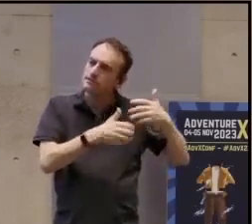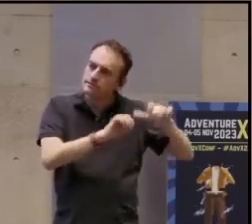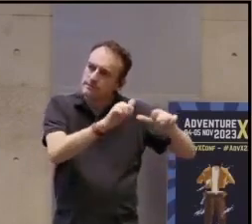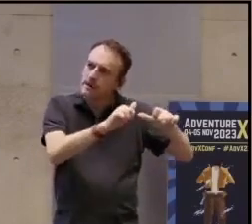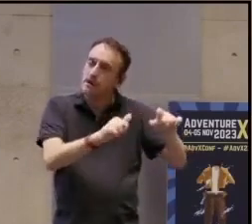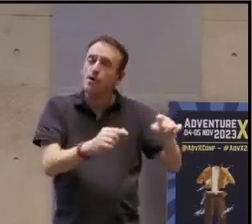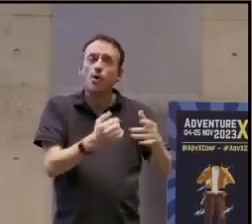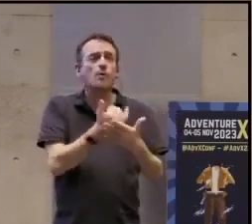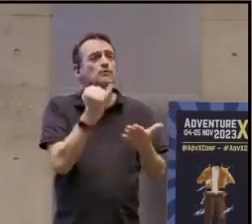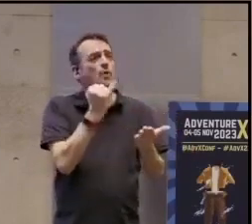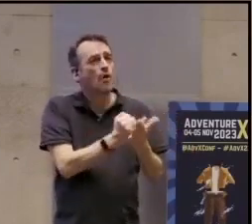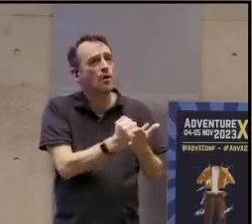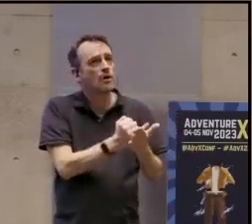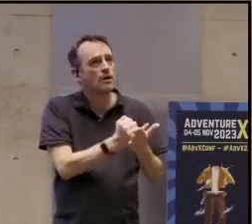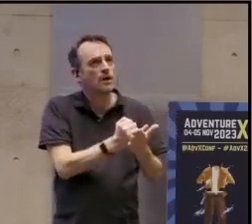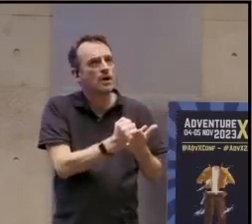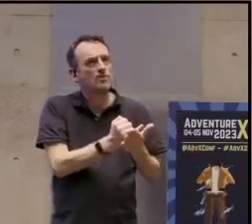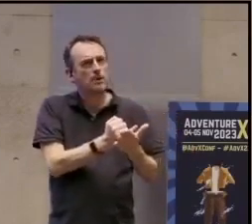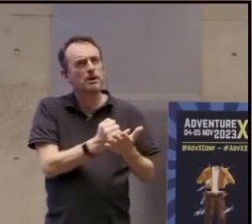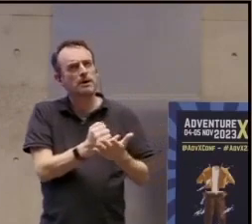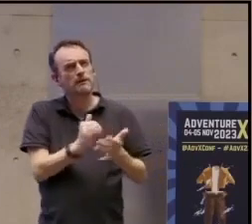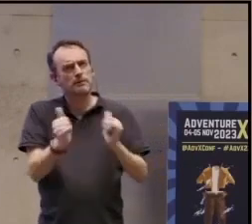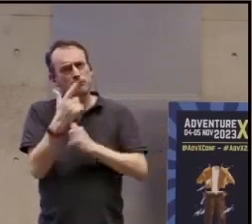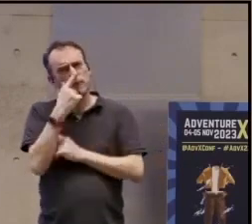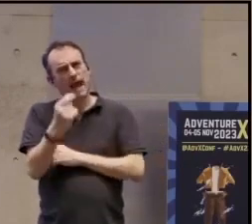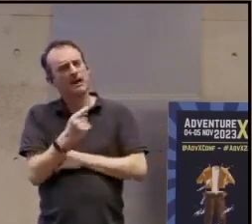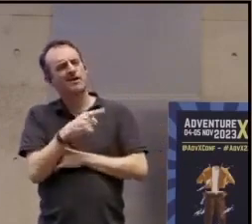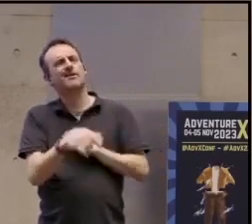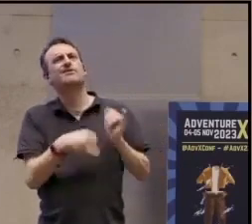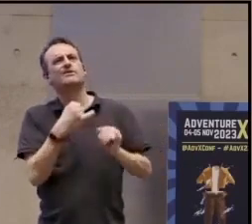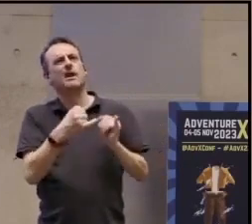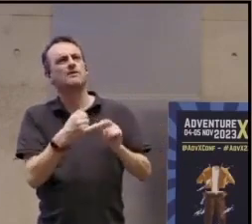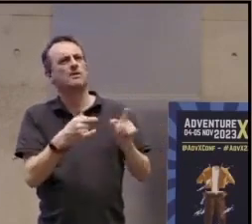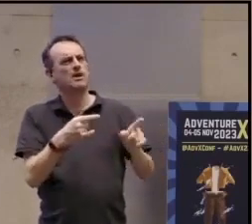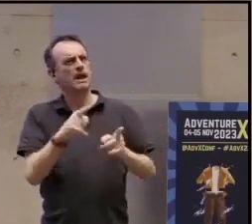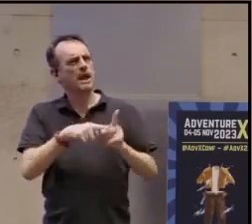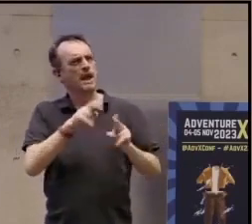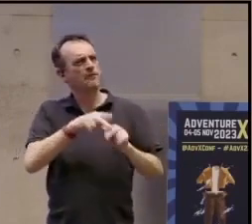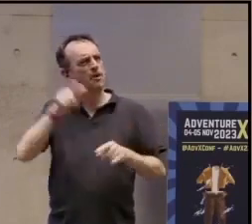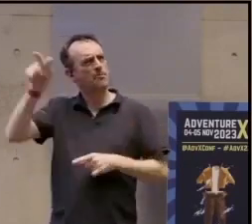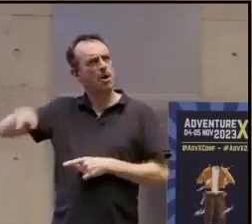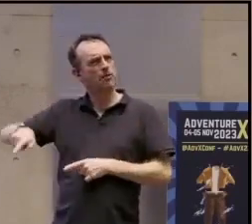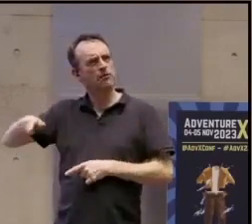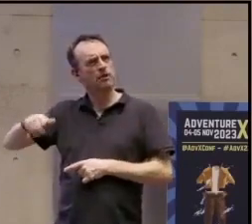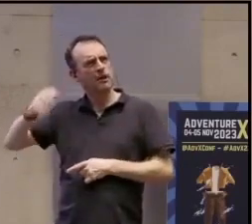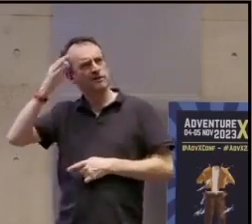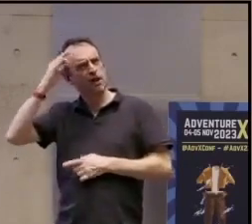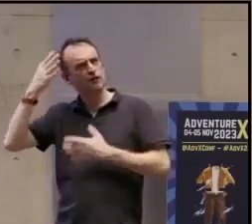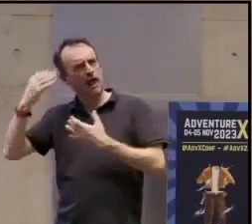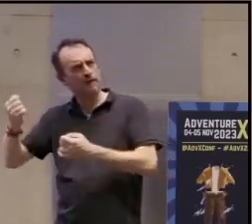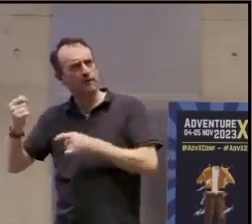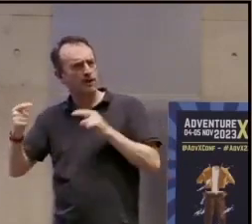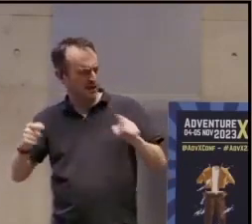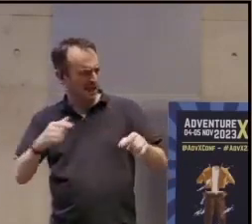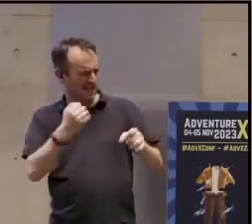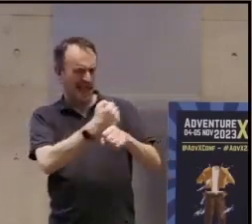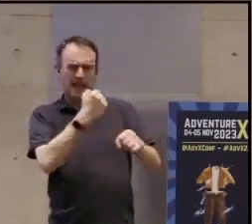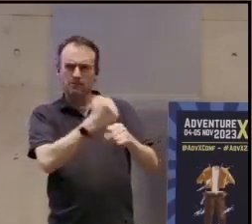think, that's not quite okay, and what if someone does have that condition and they're always portrayed in an antagonistic